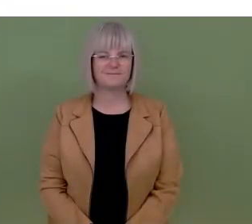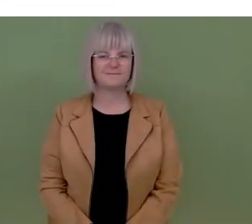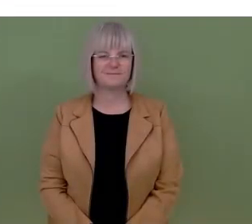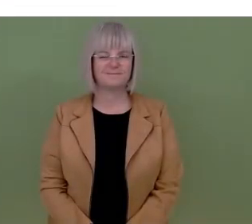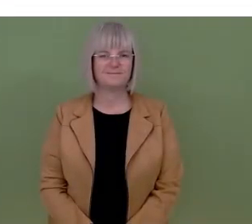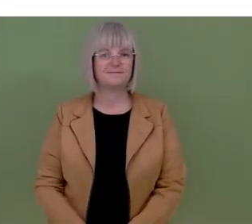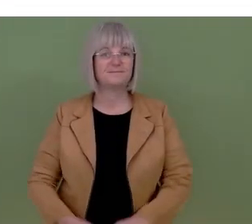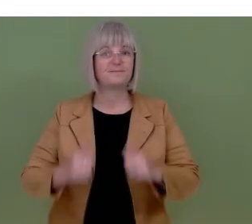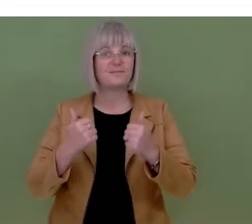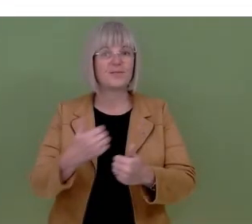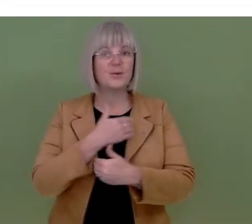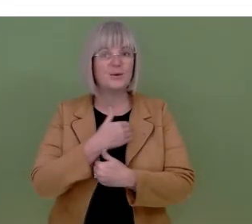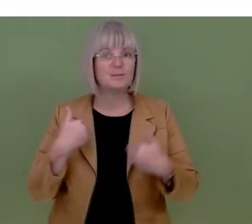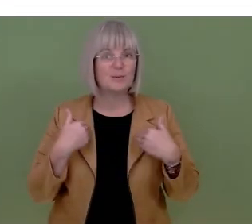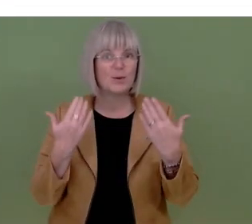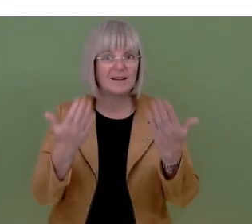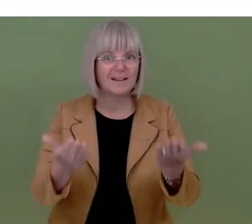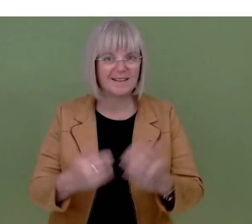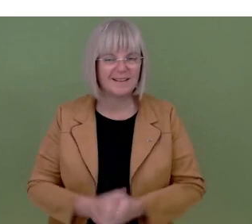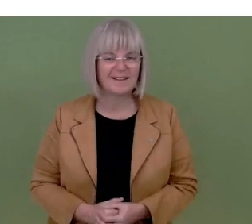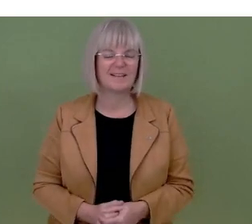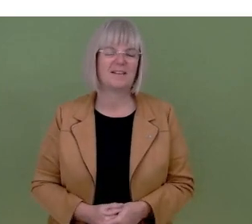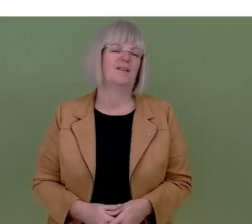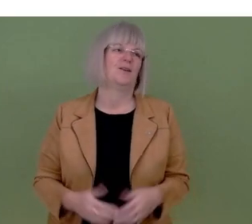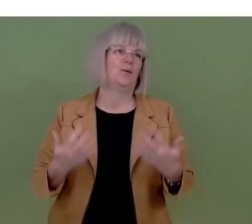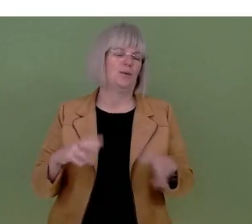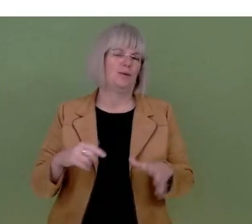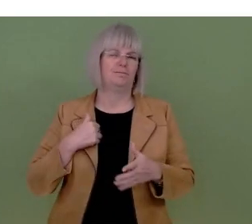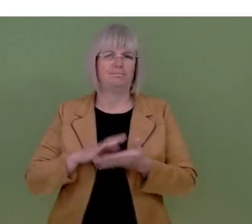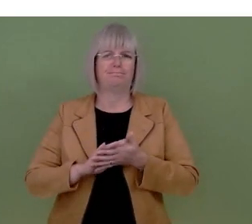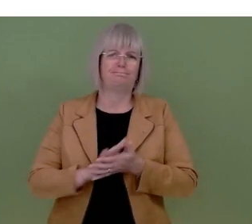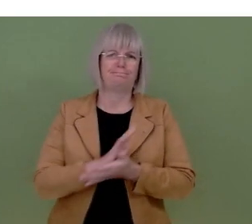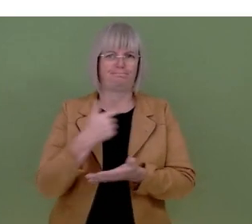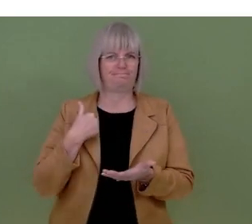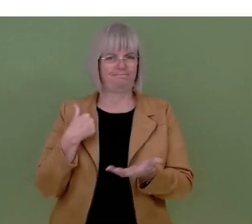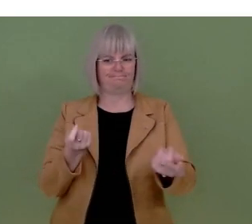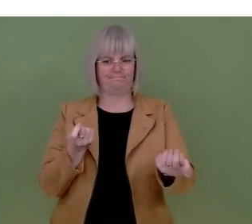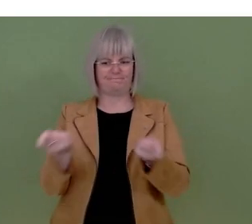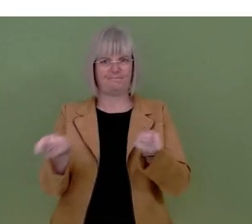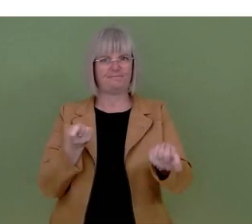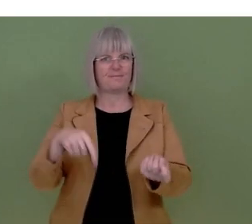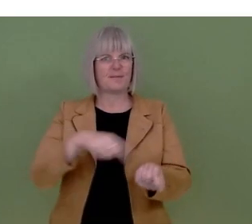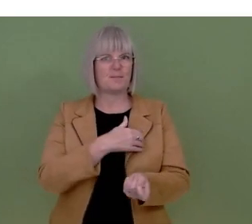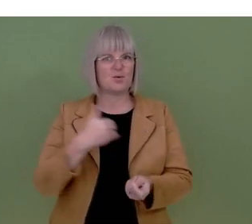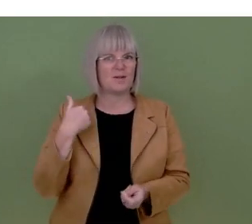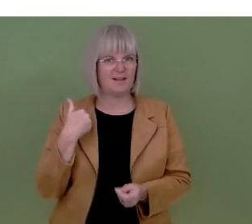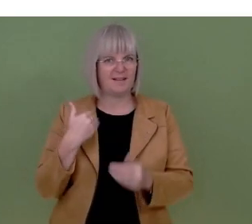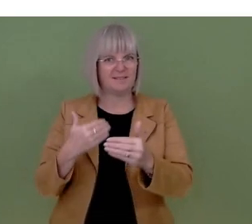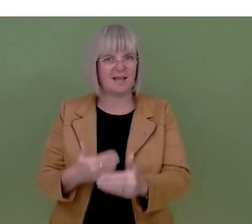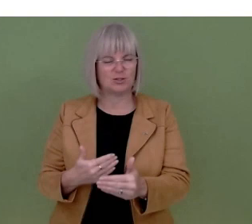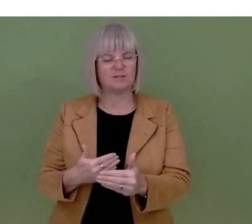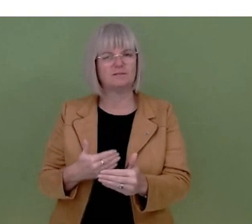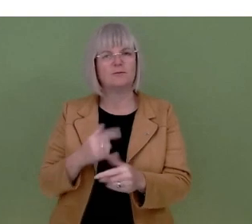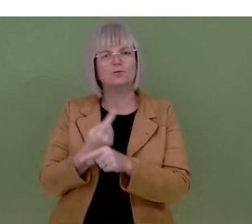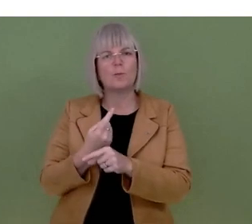Good morning, everybody. What a delight it is to be chairing this session this morning on psychological practice in